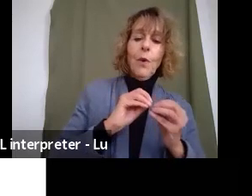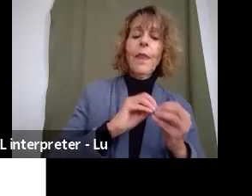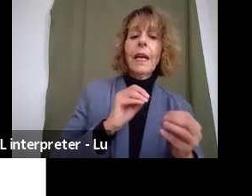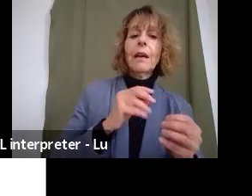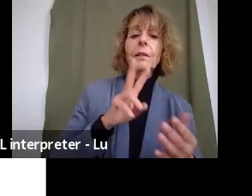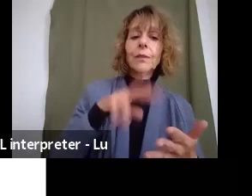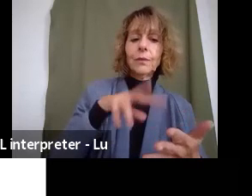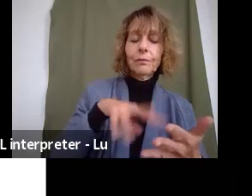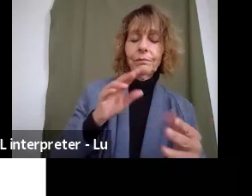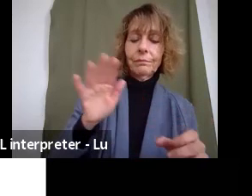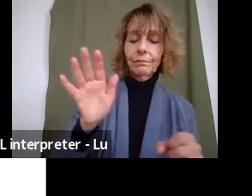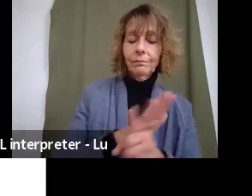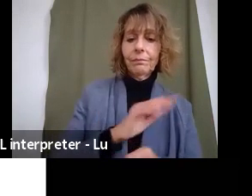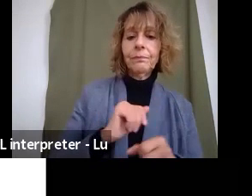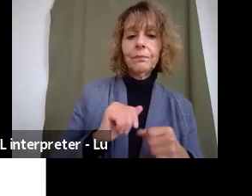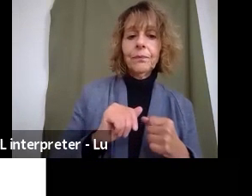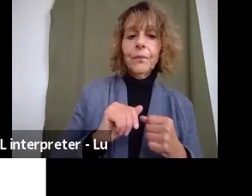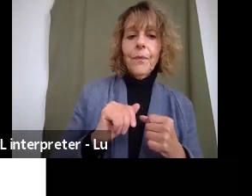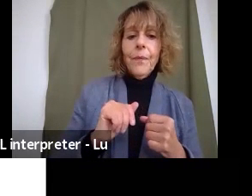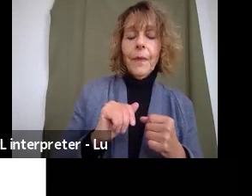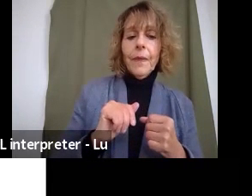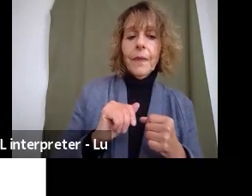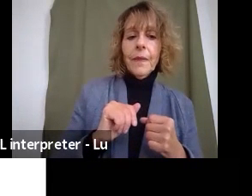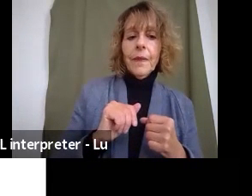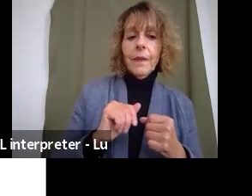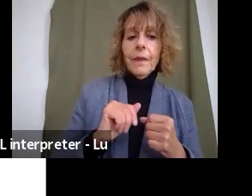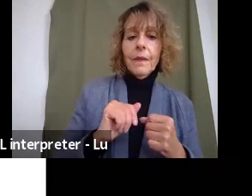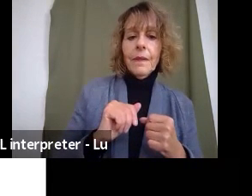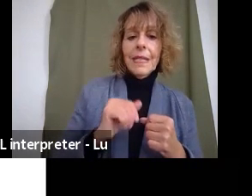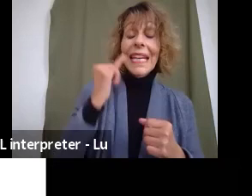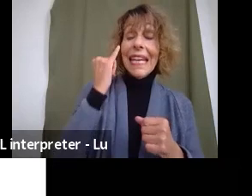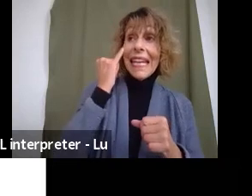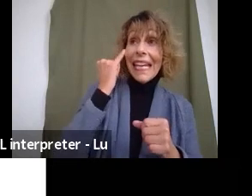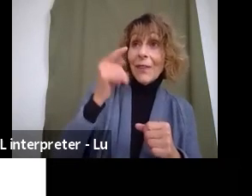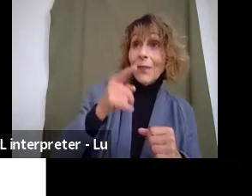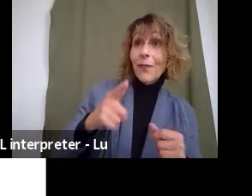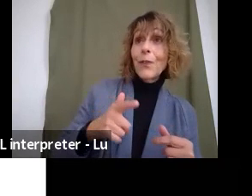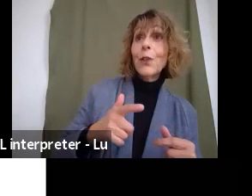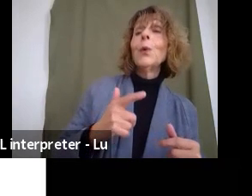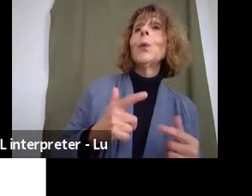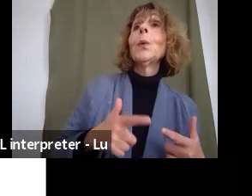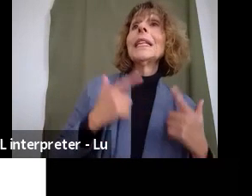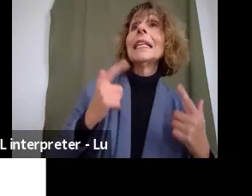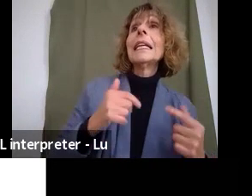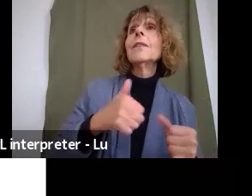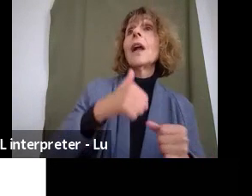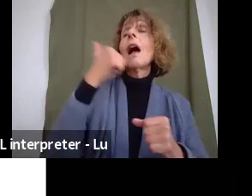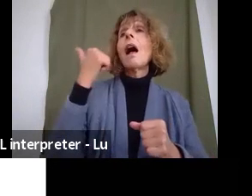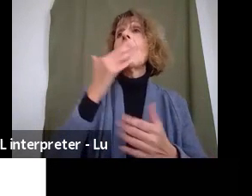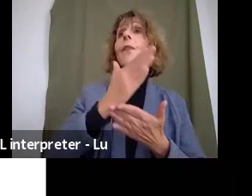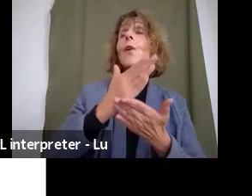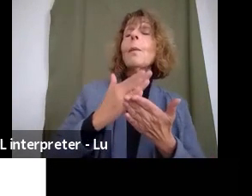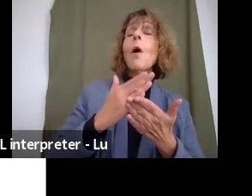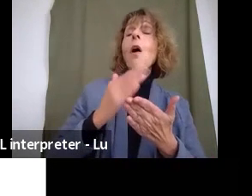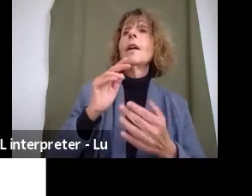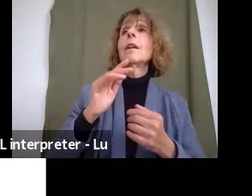1-800-949-4232, New England only. If you're in another part of the country and you dial that toll-free number, you will get the ADA Center that's